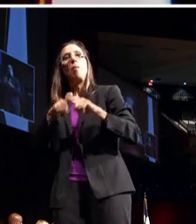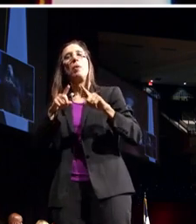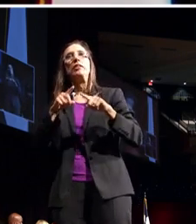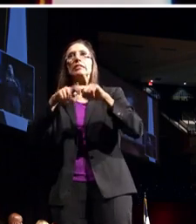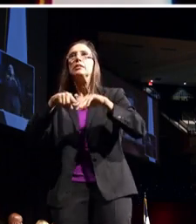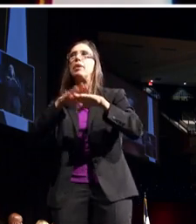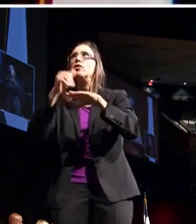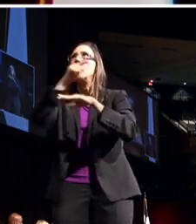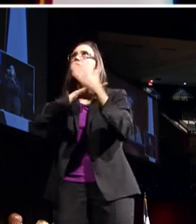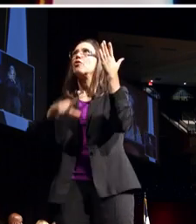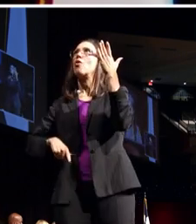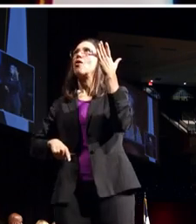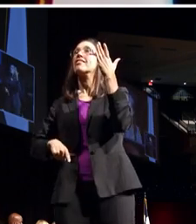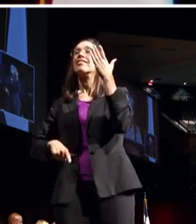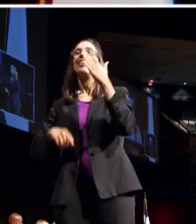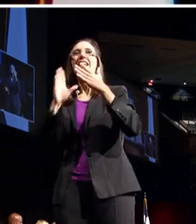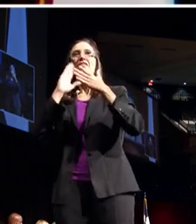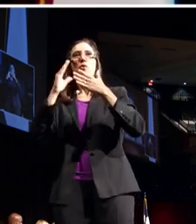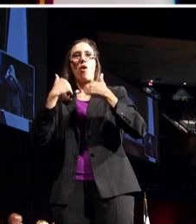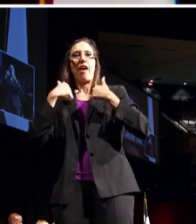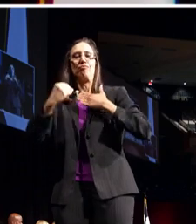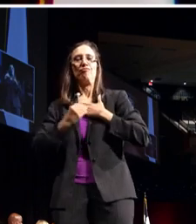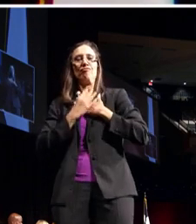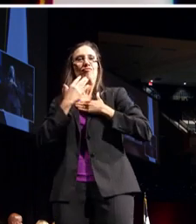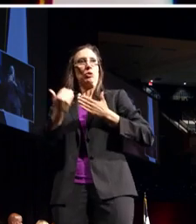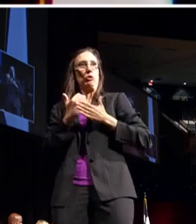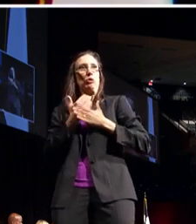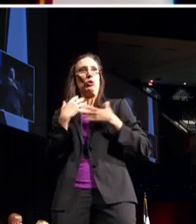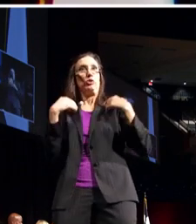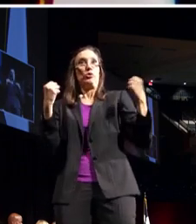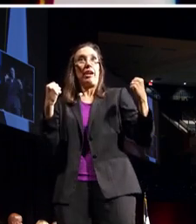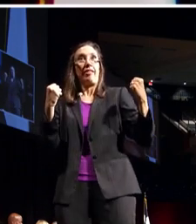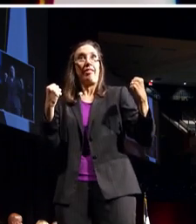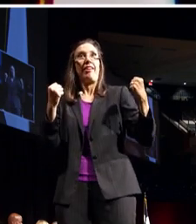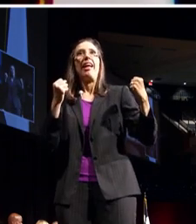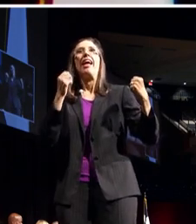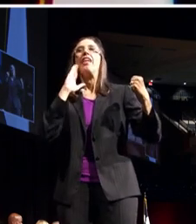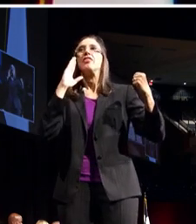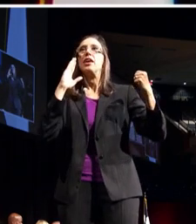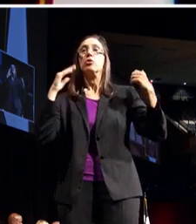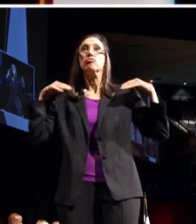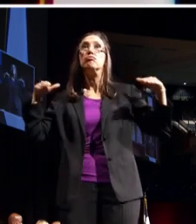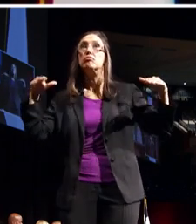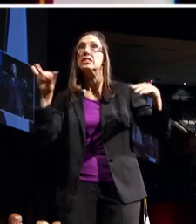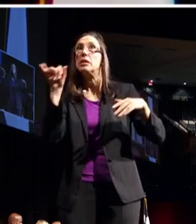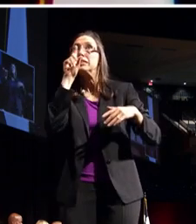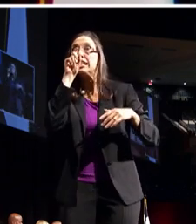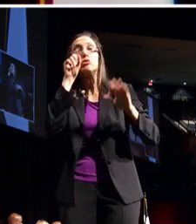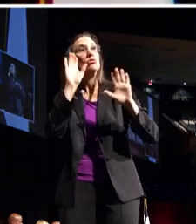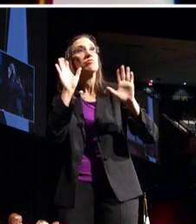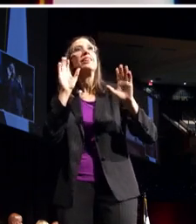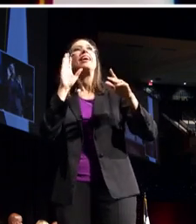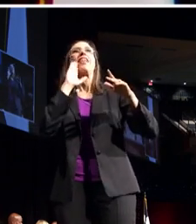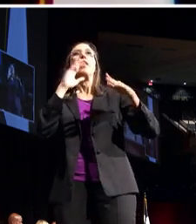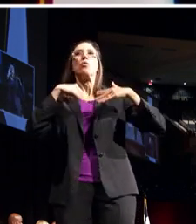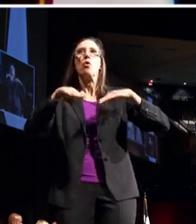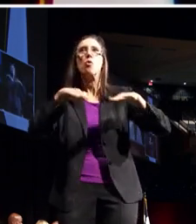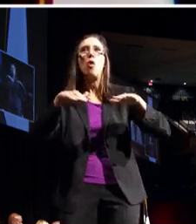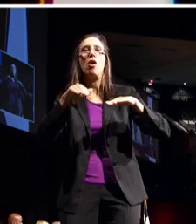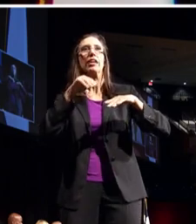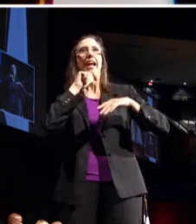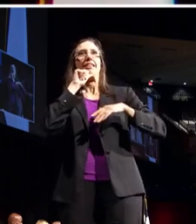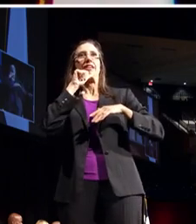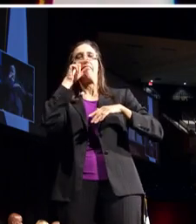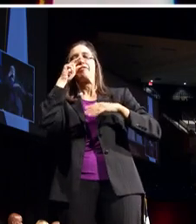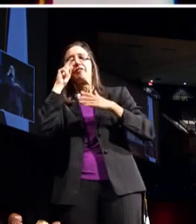the Lord shall renew their strength. They shall mount up with wings as eagles. They shall run and not be weary. They shall walk and